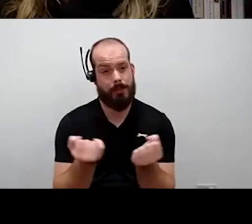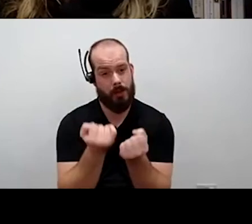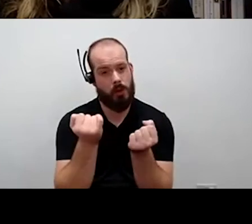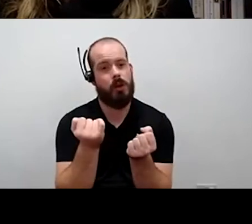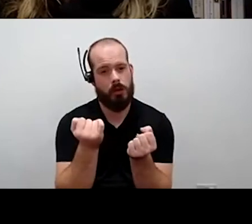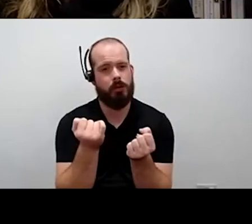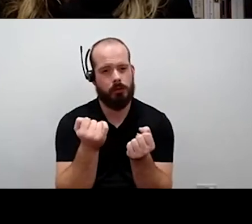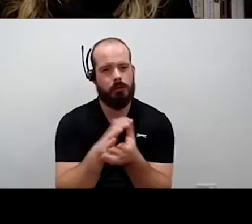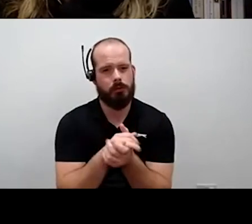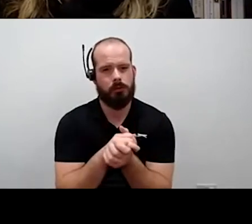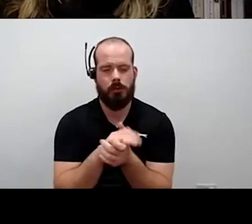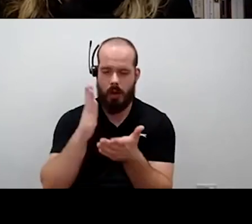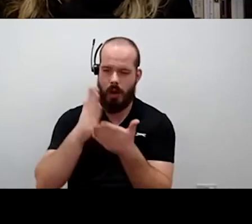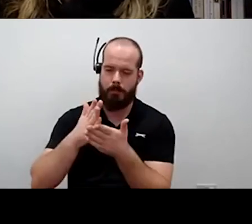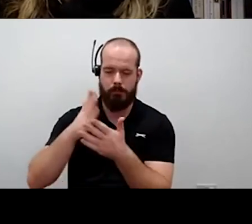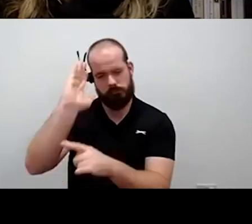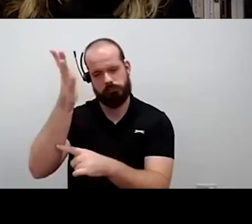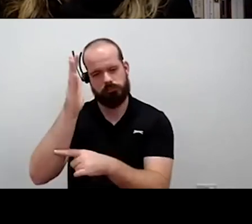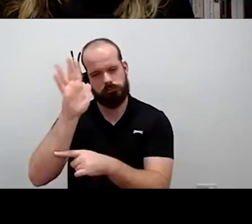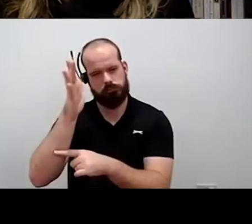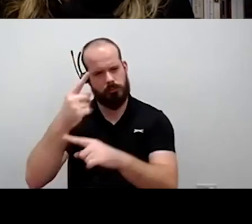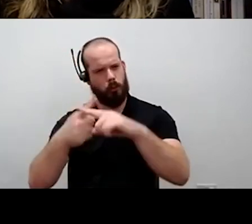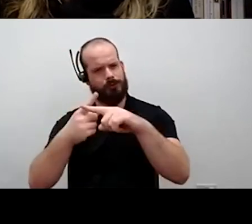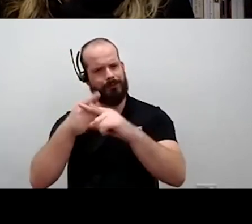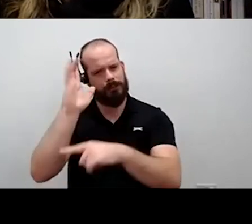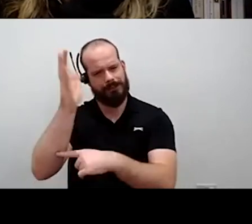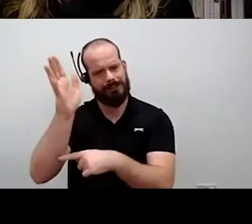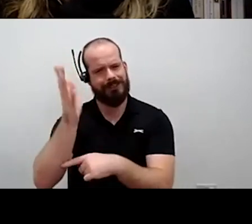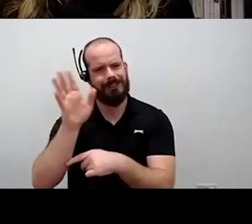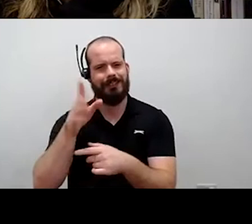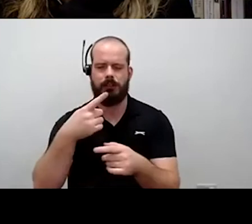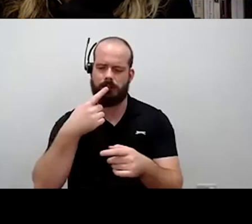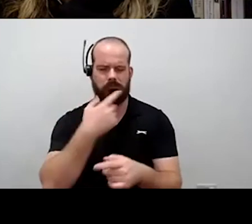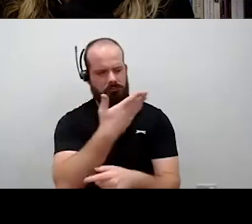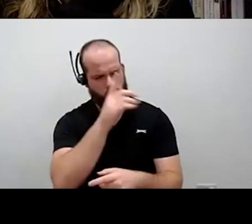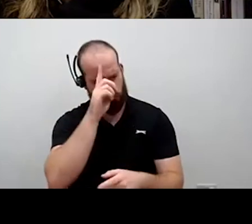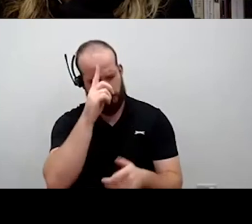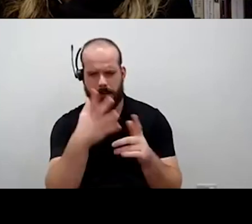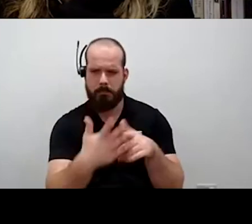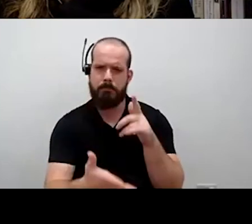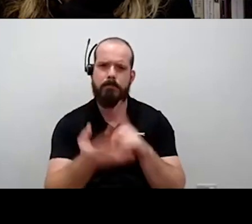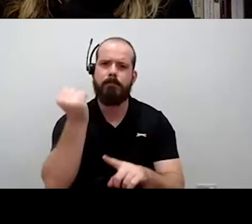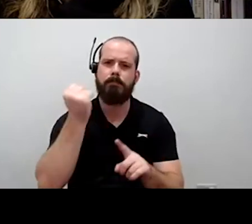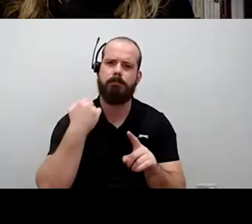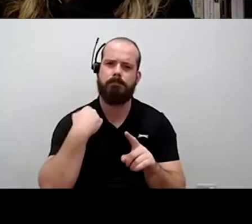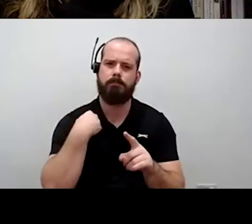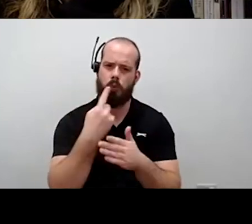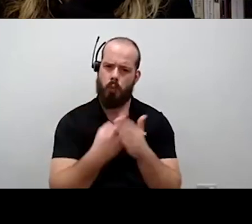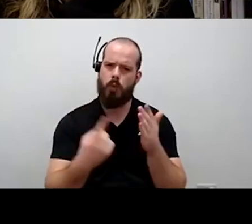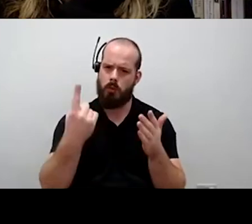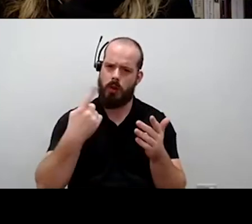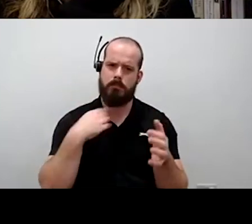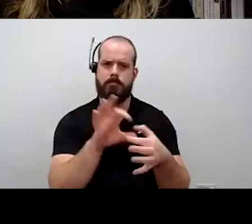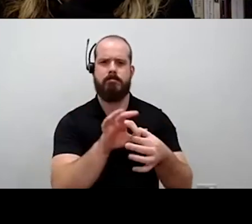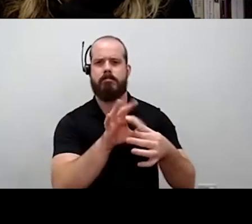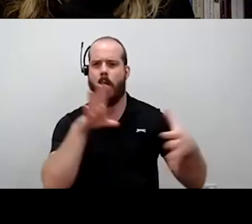much pro-nuclear speaker, he was putting up charts of, oh, Germany's so special. We're the only ones in the world who phase out of nuclear with